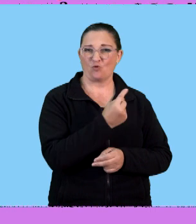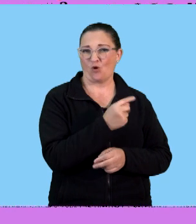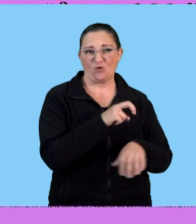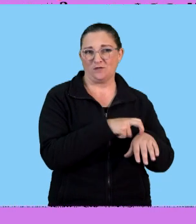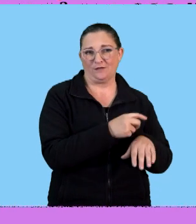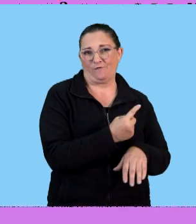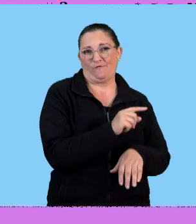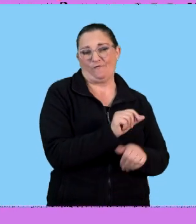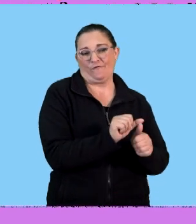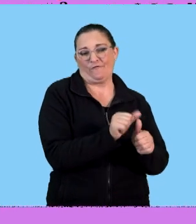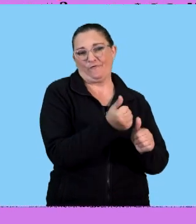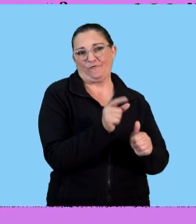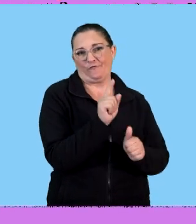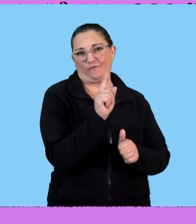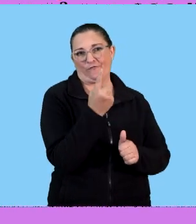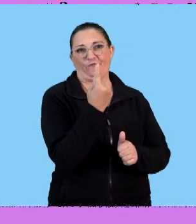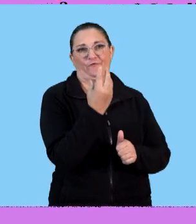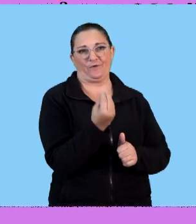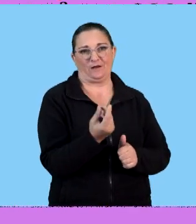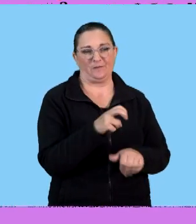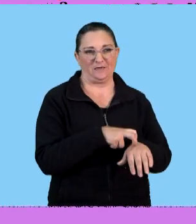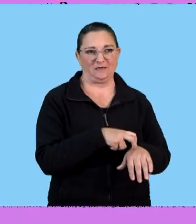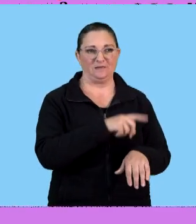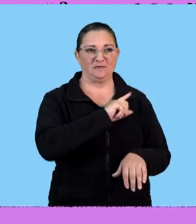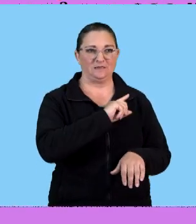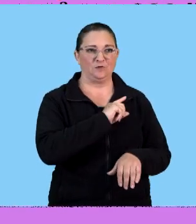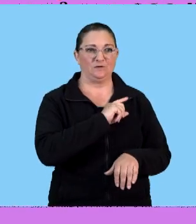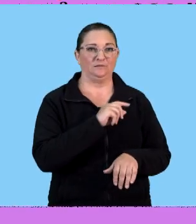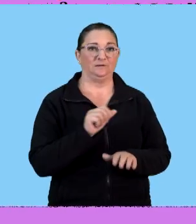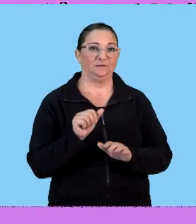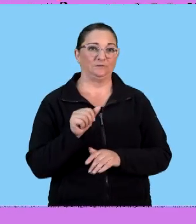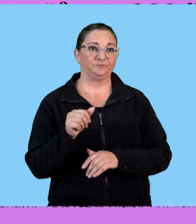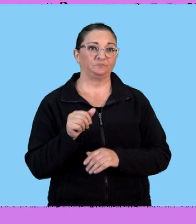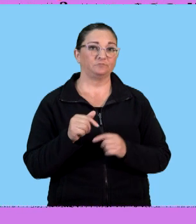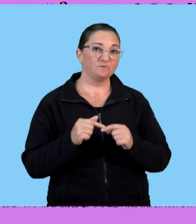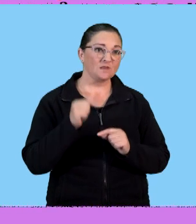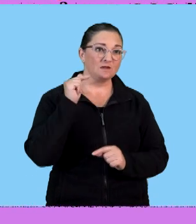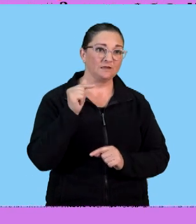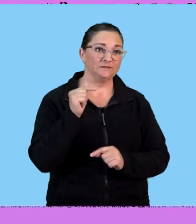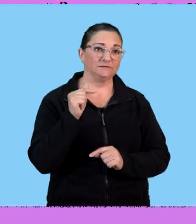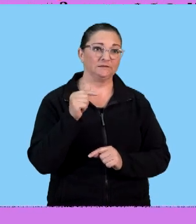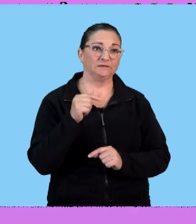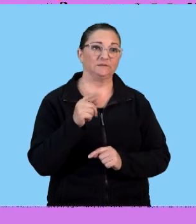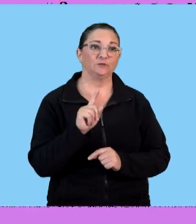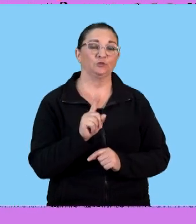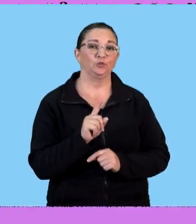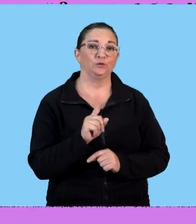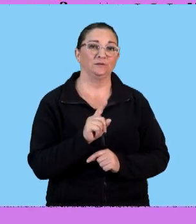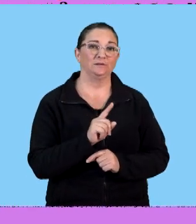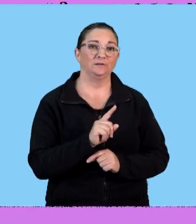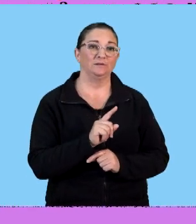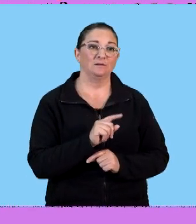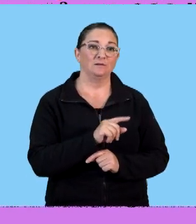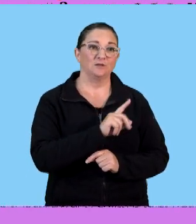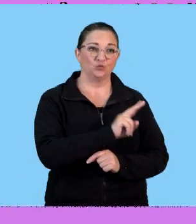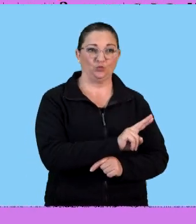the first number after the decimal, right? So that is 6. So therefore, the height, the depth of